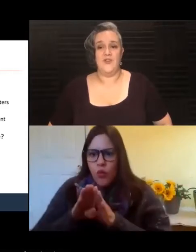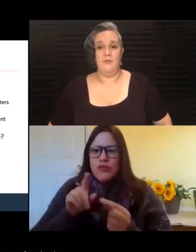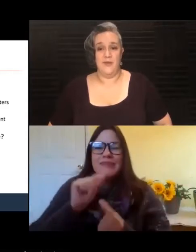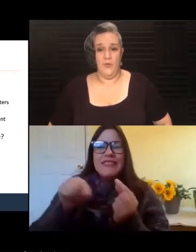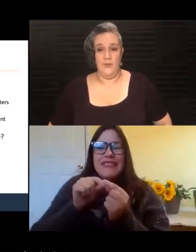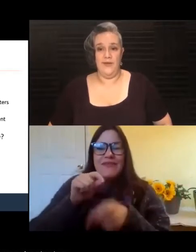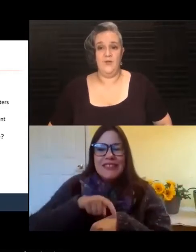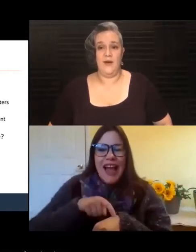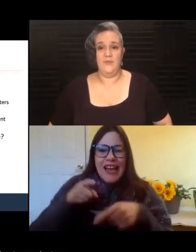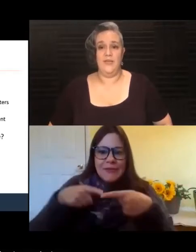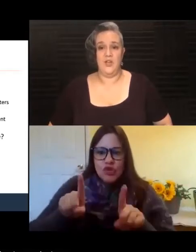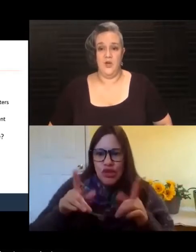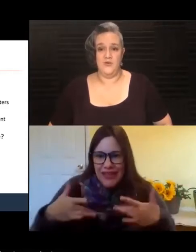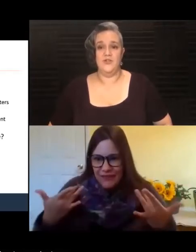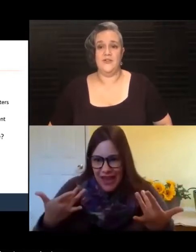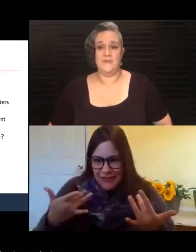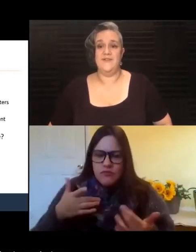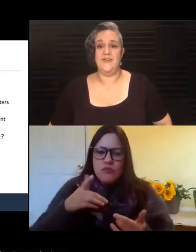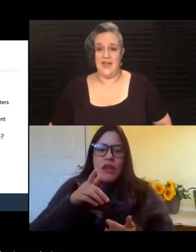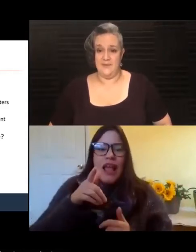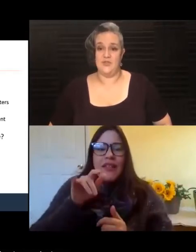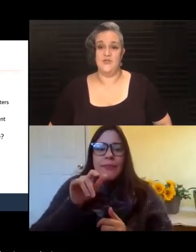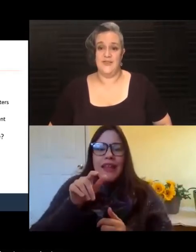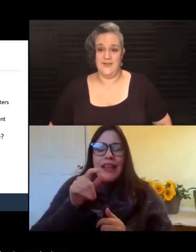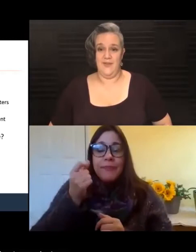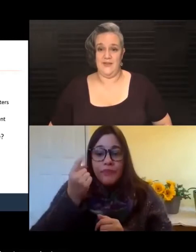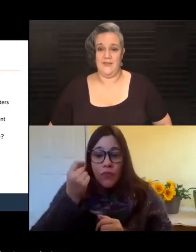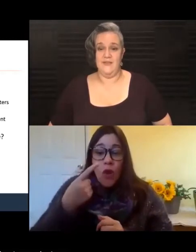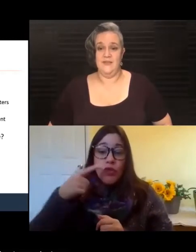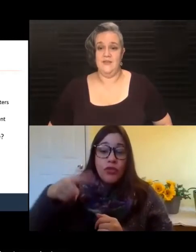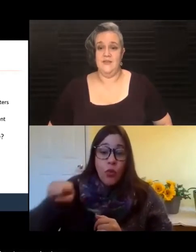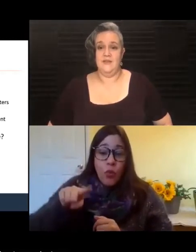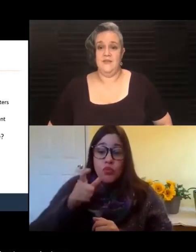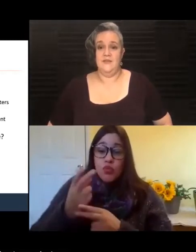when the chat will be open and when it will be closed during specific times during the event.